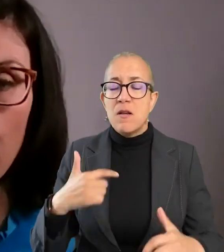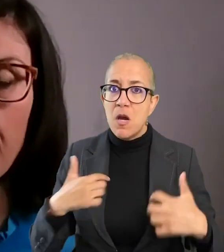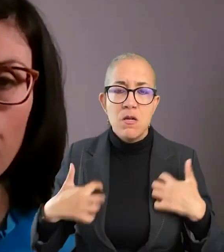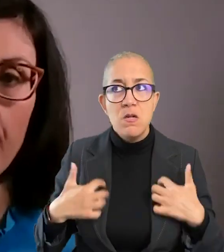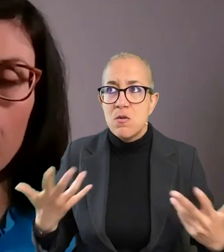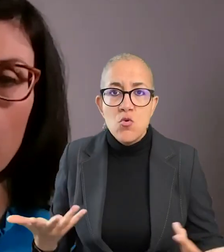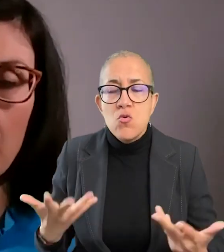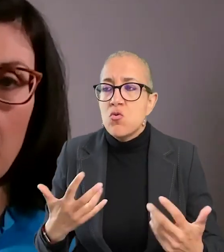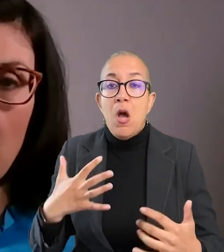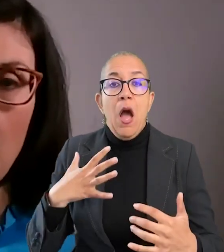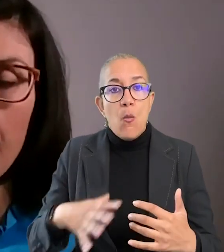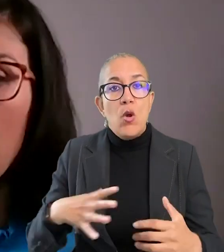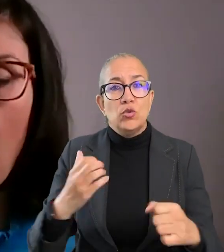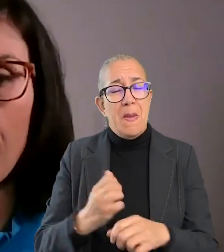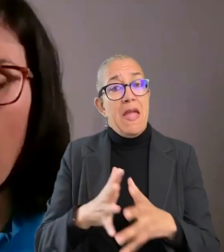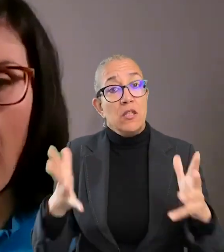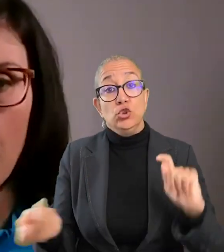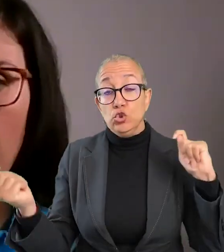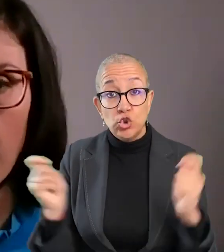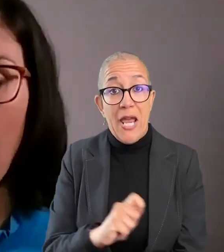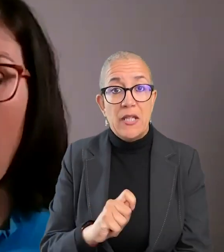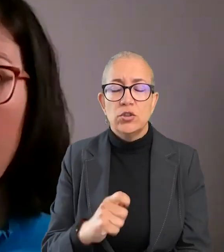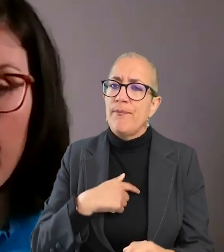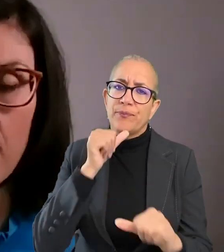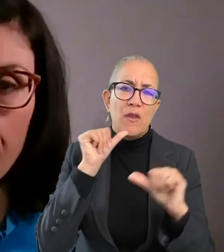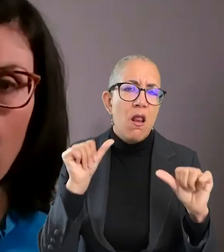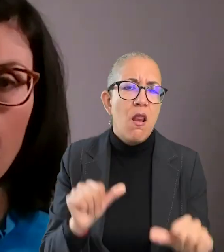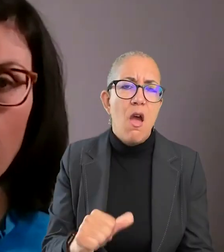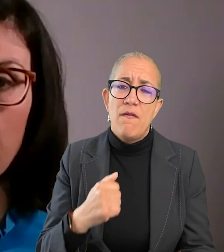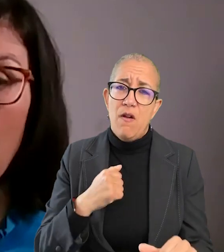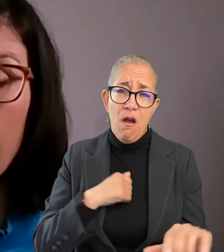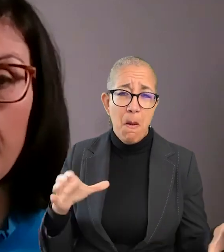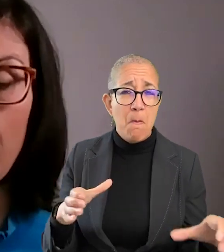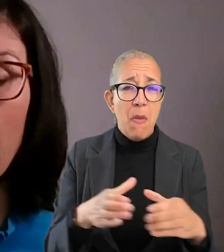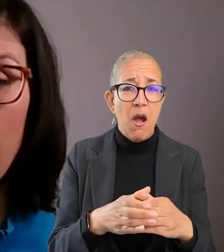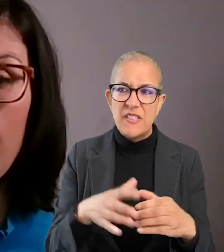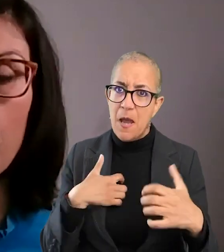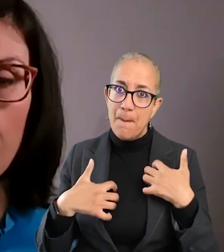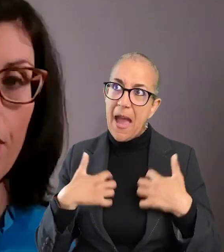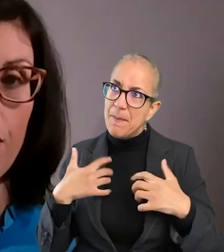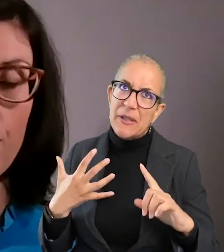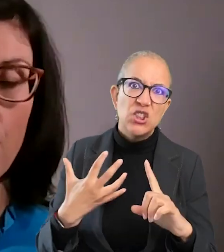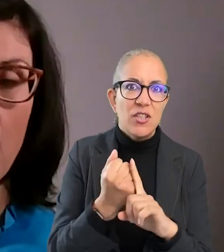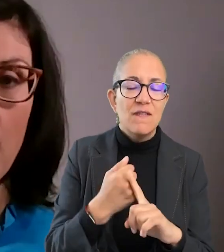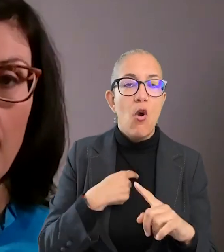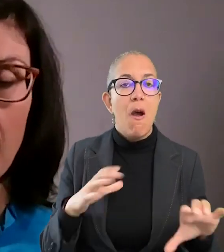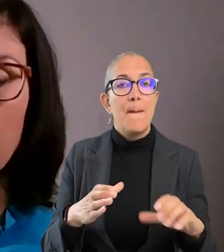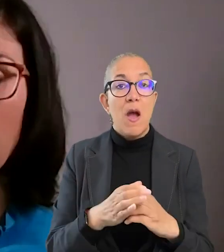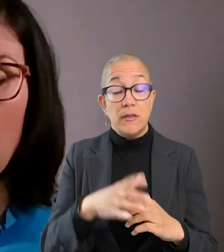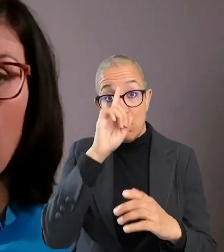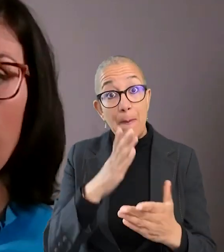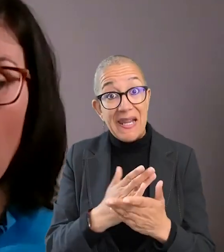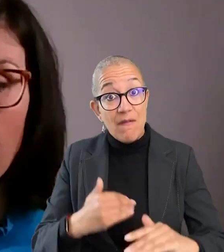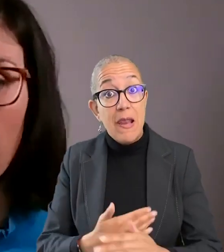to make real change. And I love our party. I'm ambitious for our party. And I believe that the Liberal approach